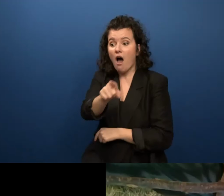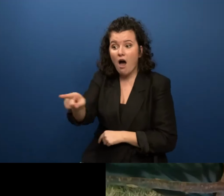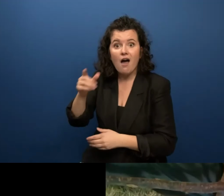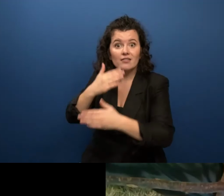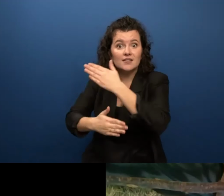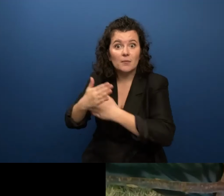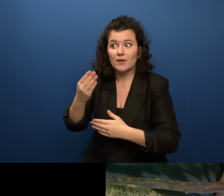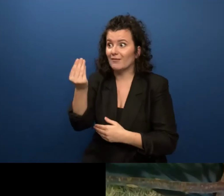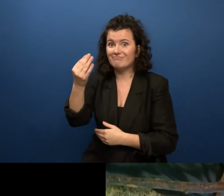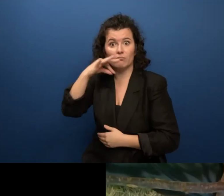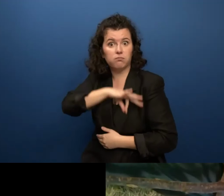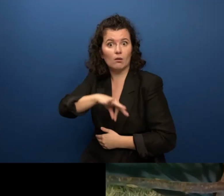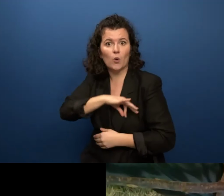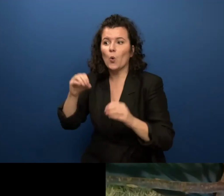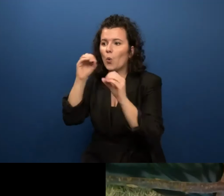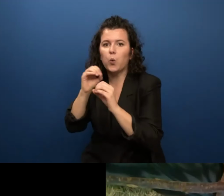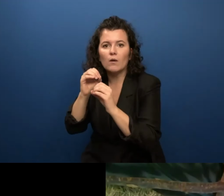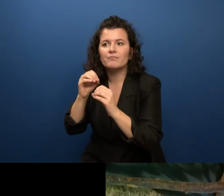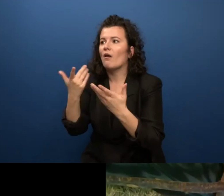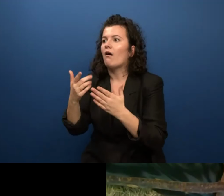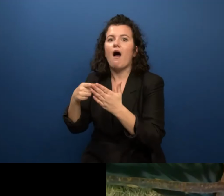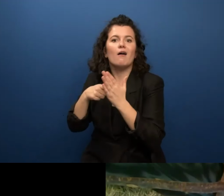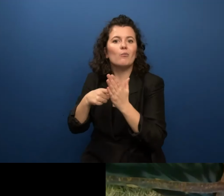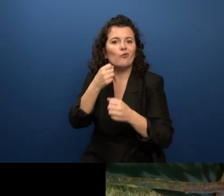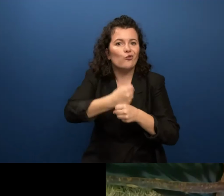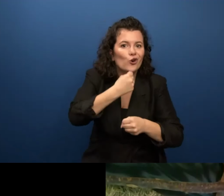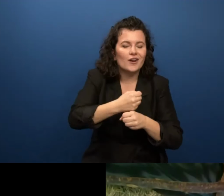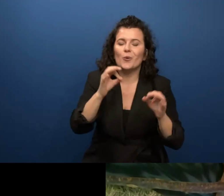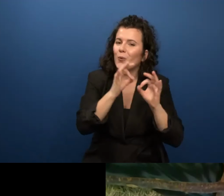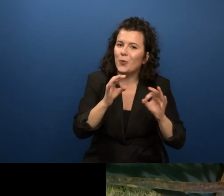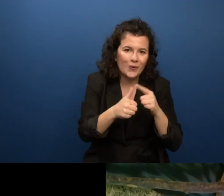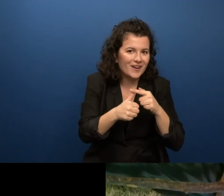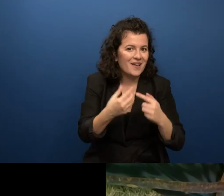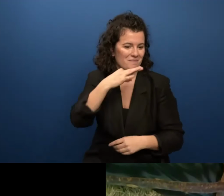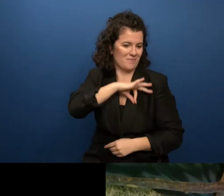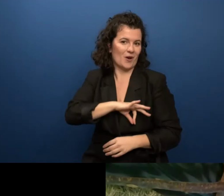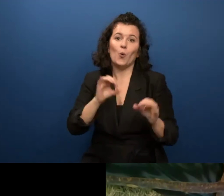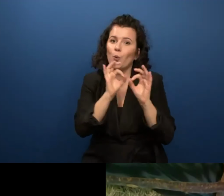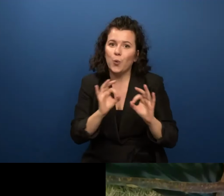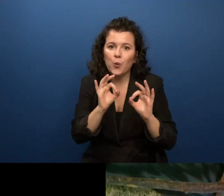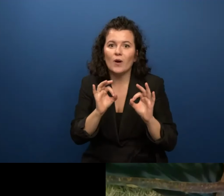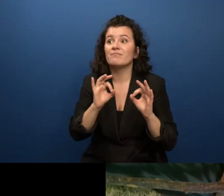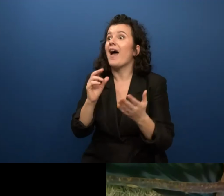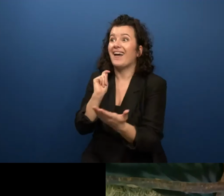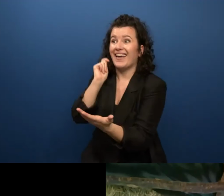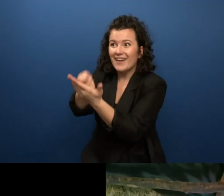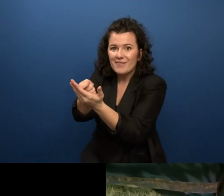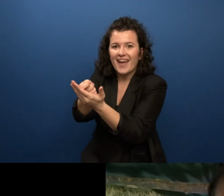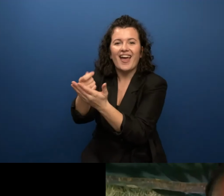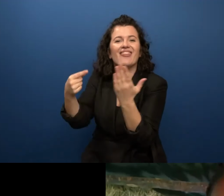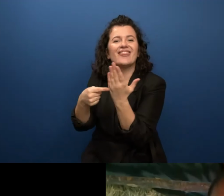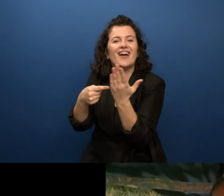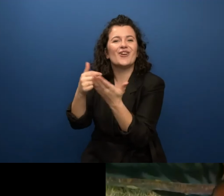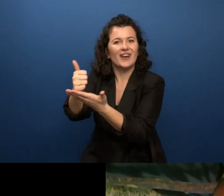advantage in terms of getting employment or being able to purchase assistive devices to be able to enable them move